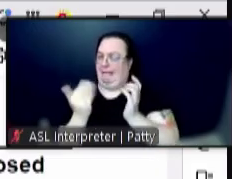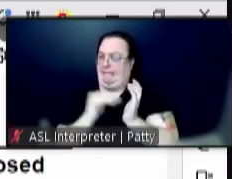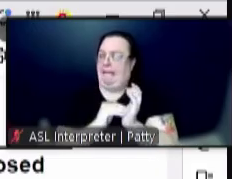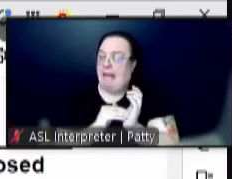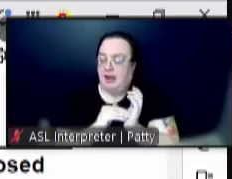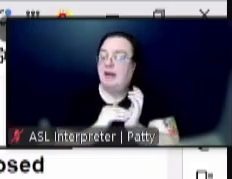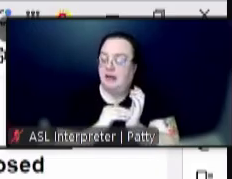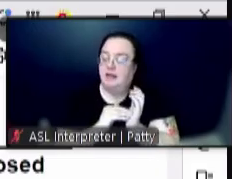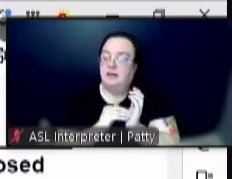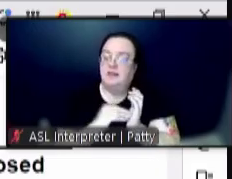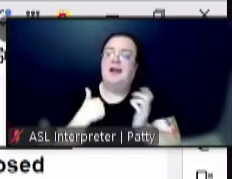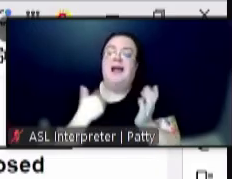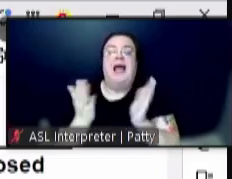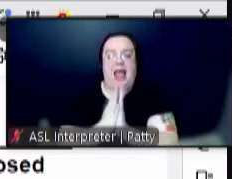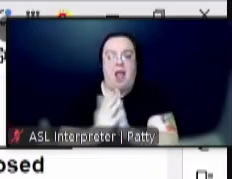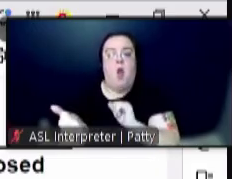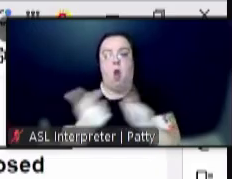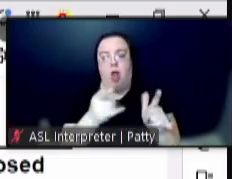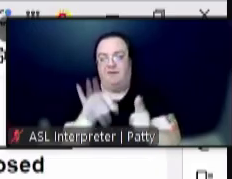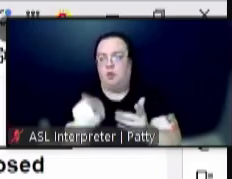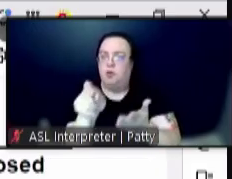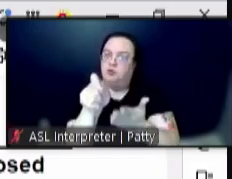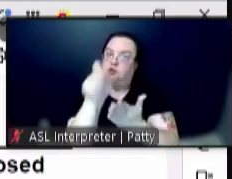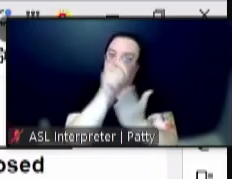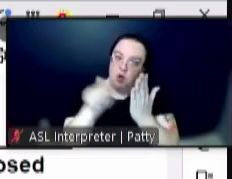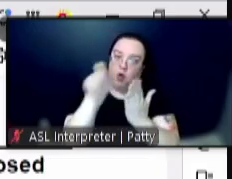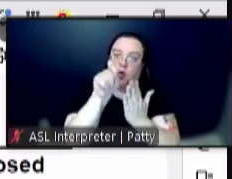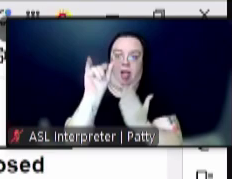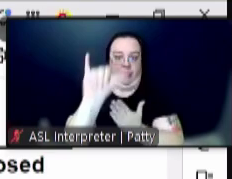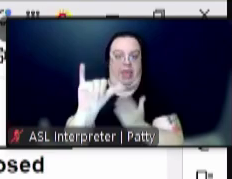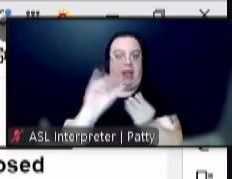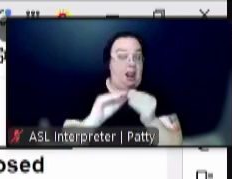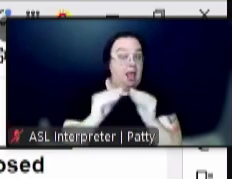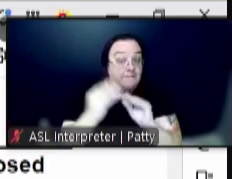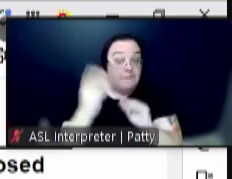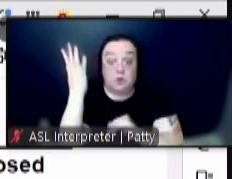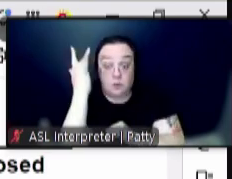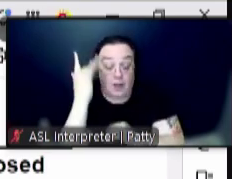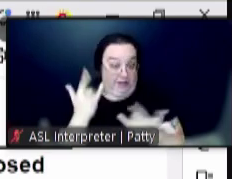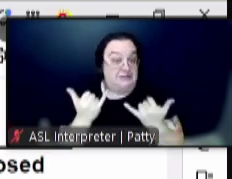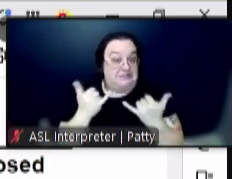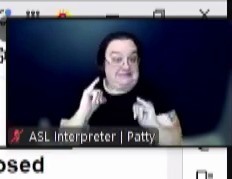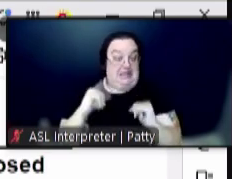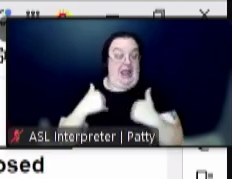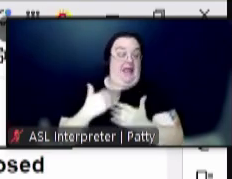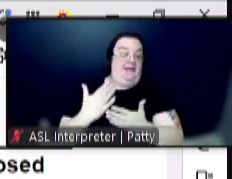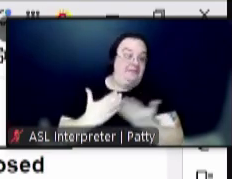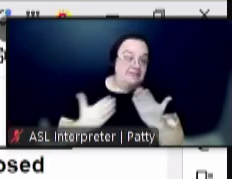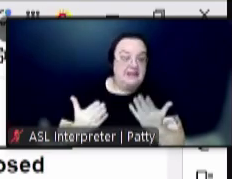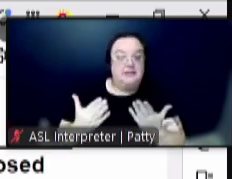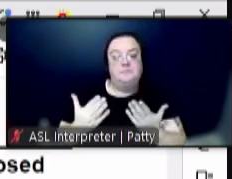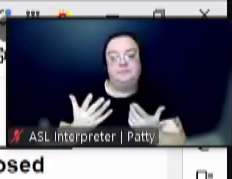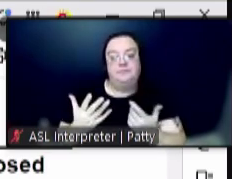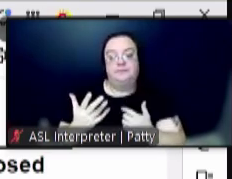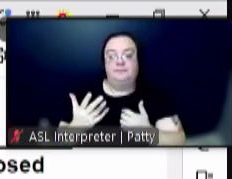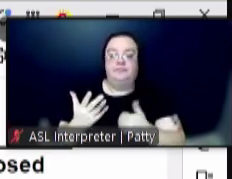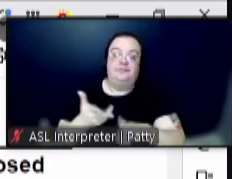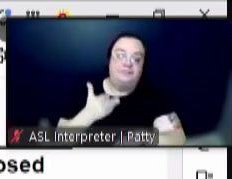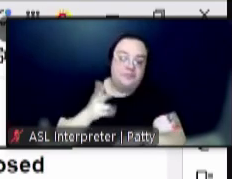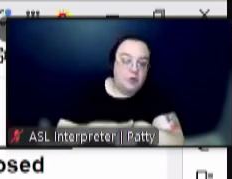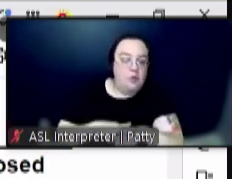And I ask that you all circle that number because there's still things that, of course, won't go in there like staff